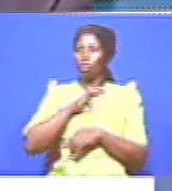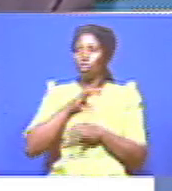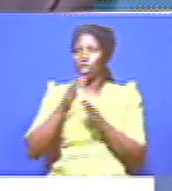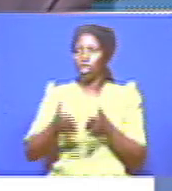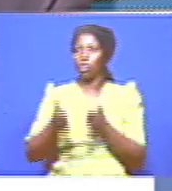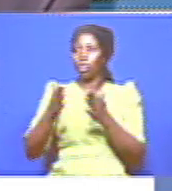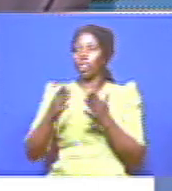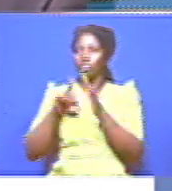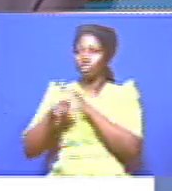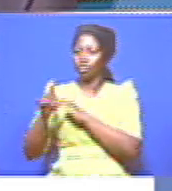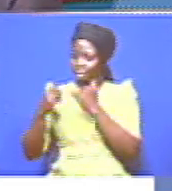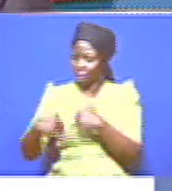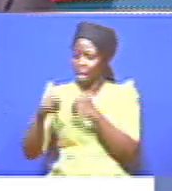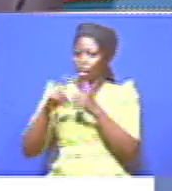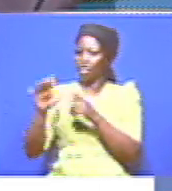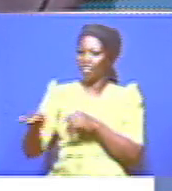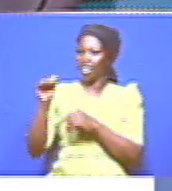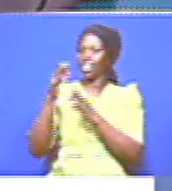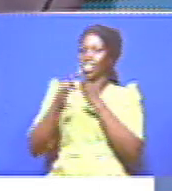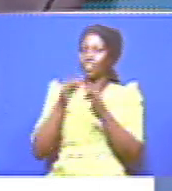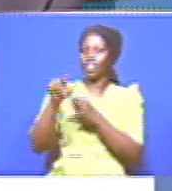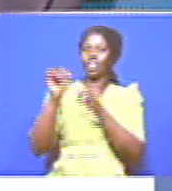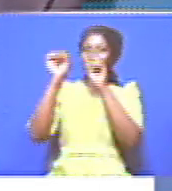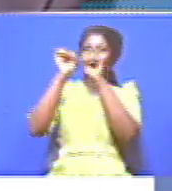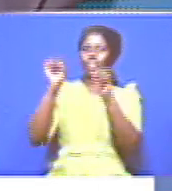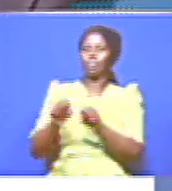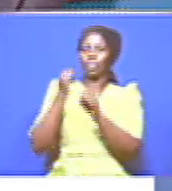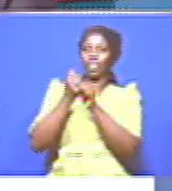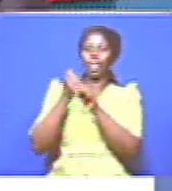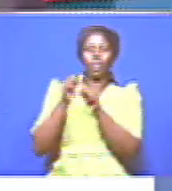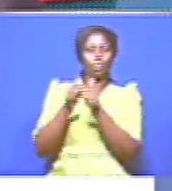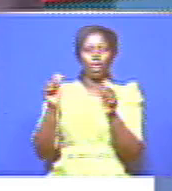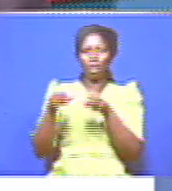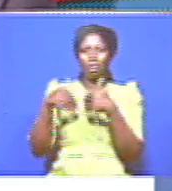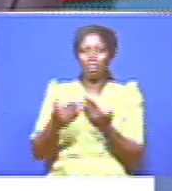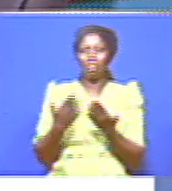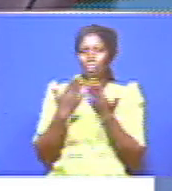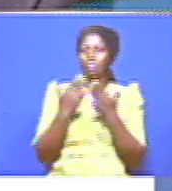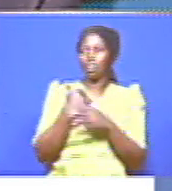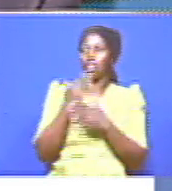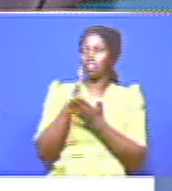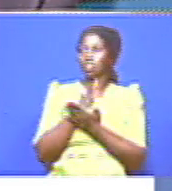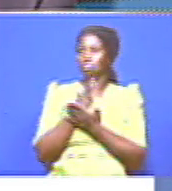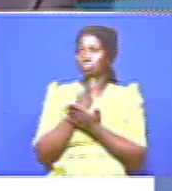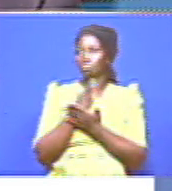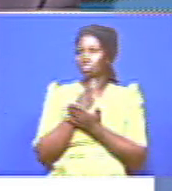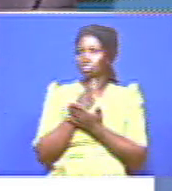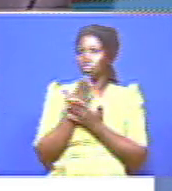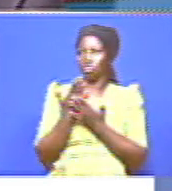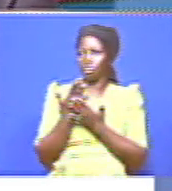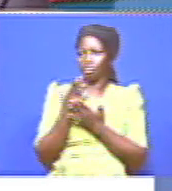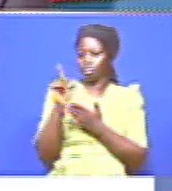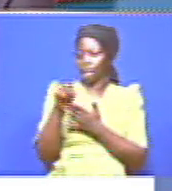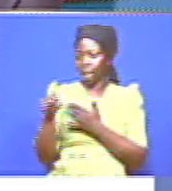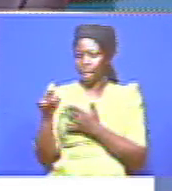going in and try to find out, is the system really being done as it is expected to, mm-hmm. or there is maybe some sort of shortcomings. These are some of the